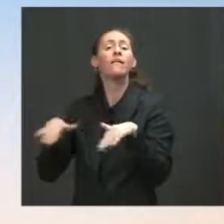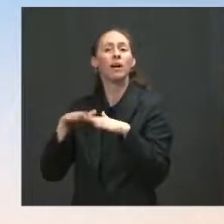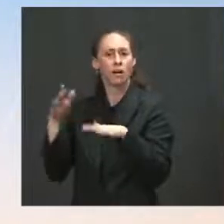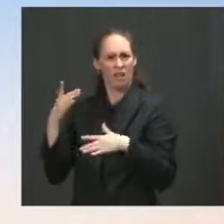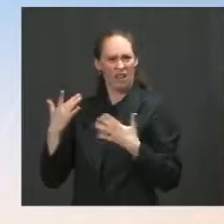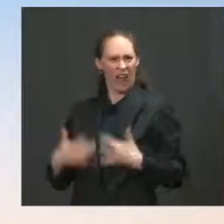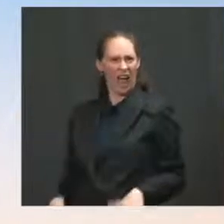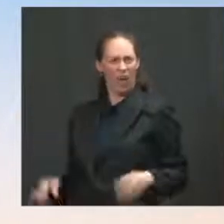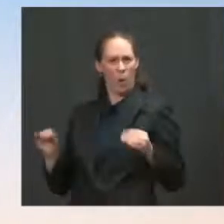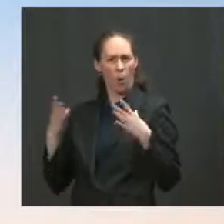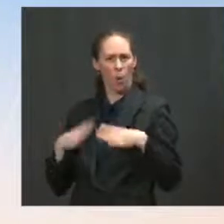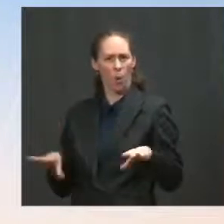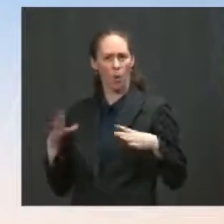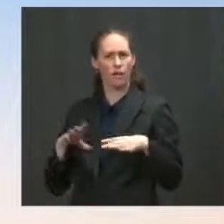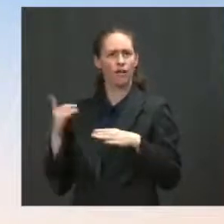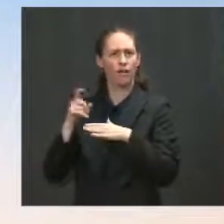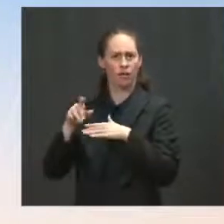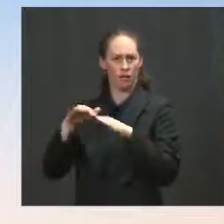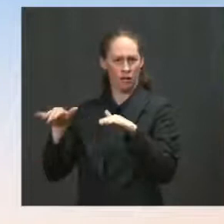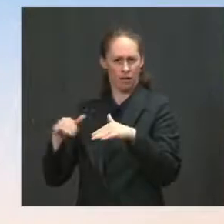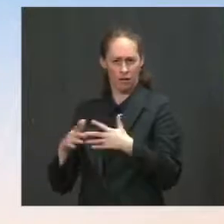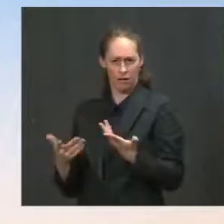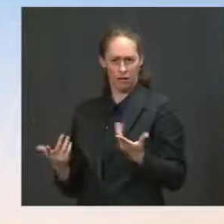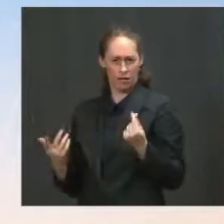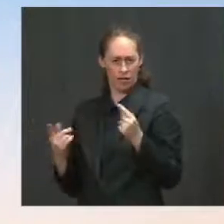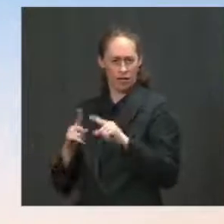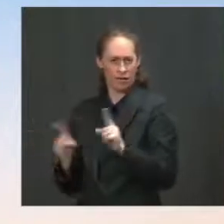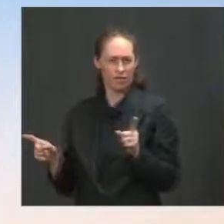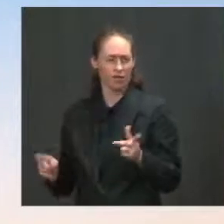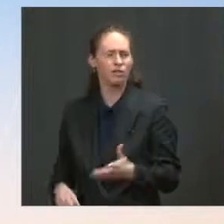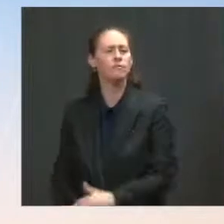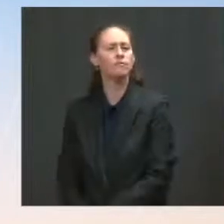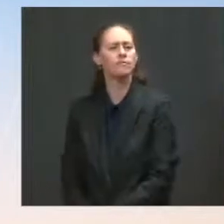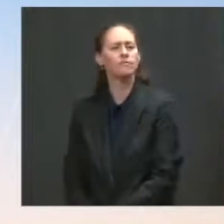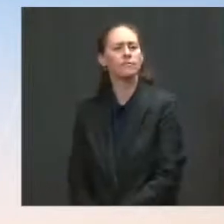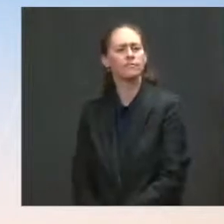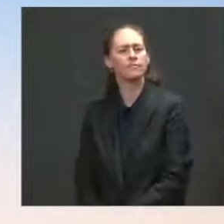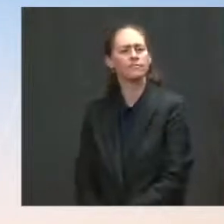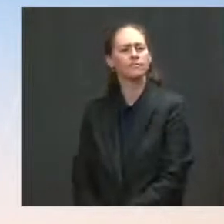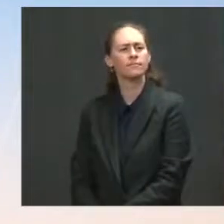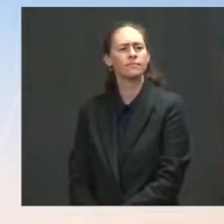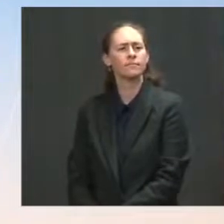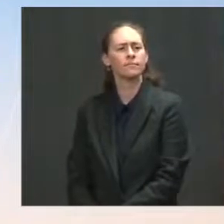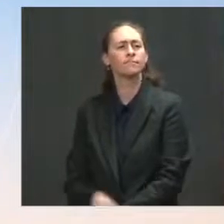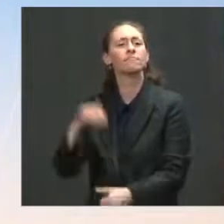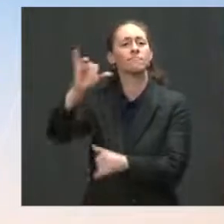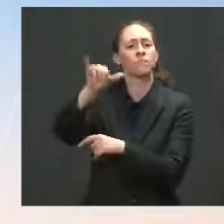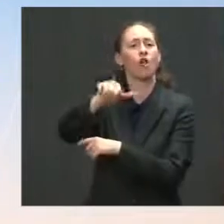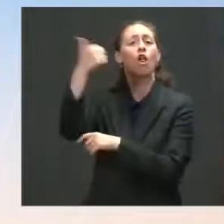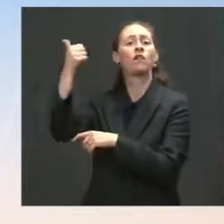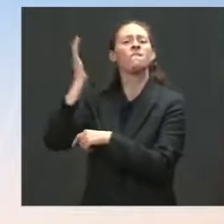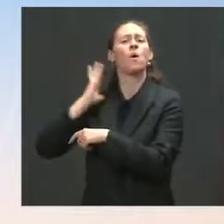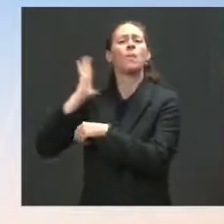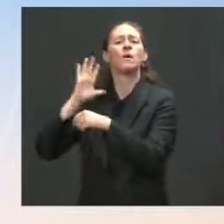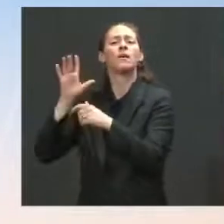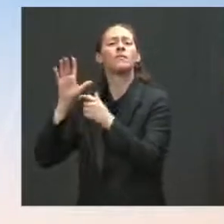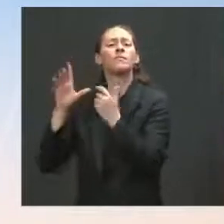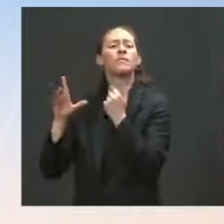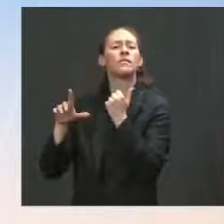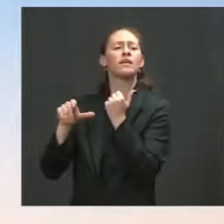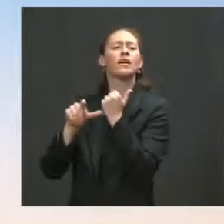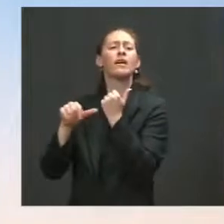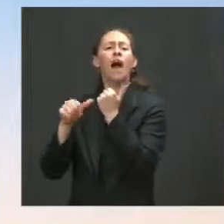Post reporter Ronald Kessler, who's an author as well. His former Senate aide Tara Reid accused him of sexual assault.